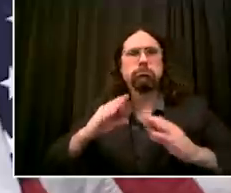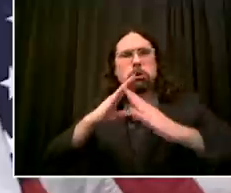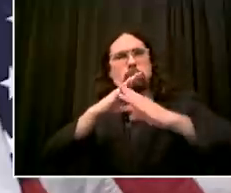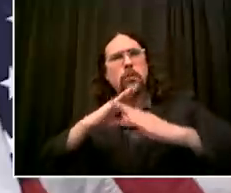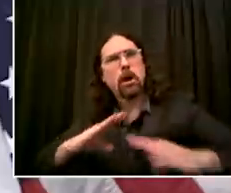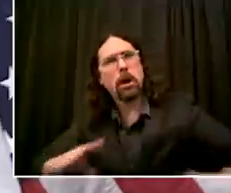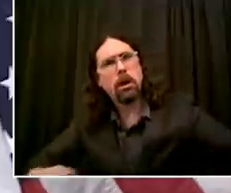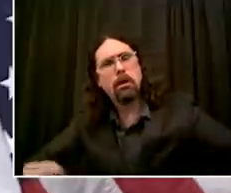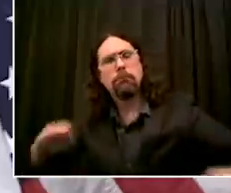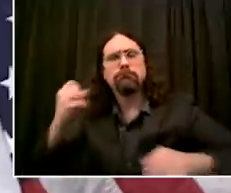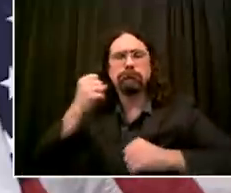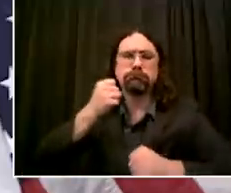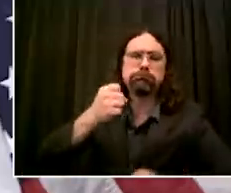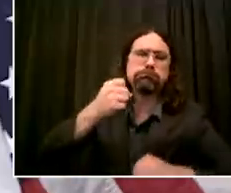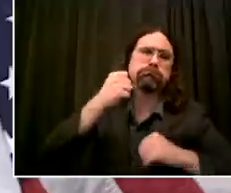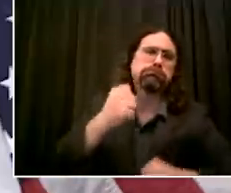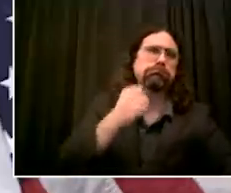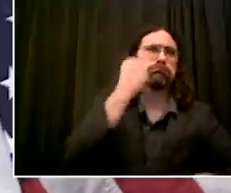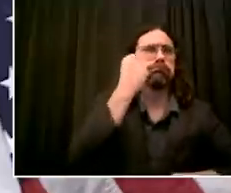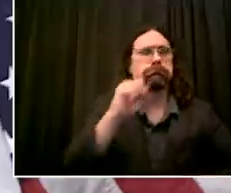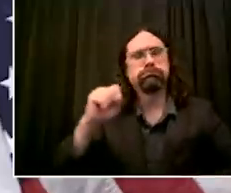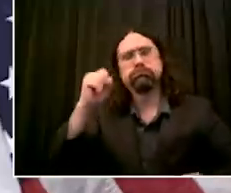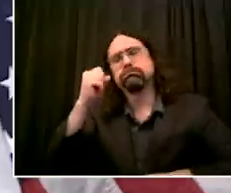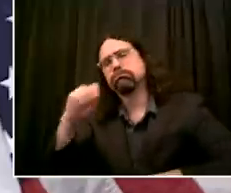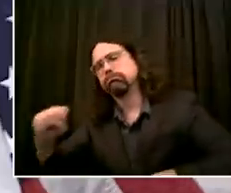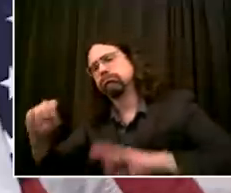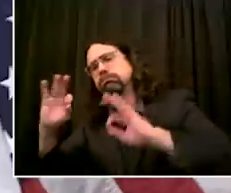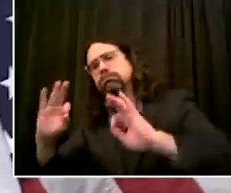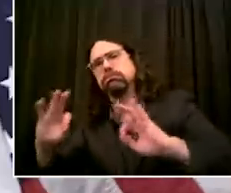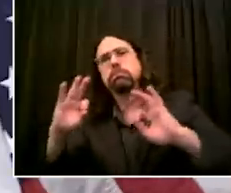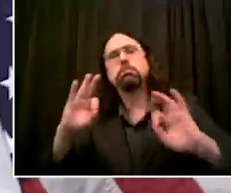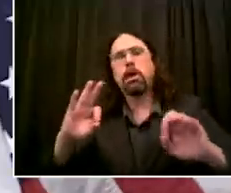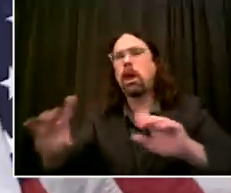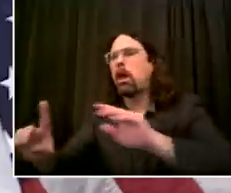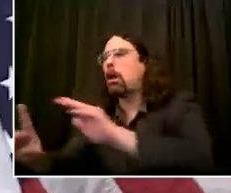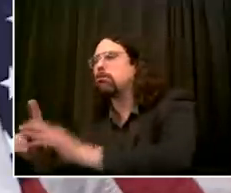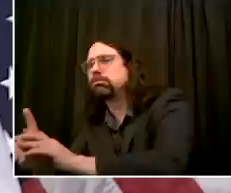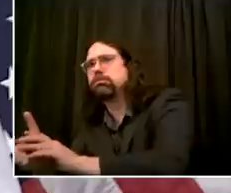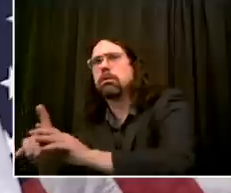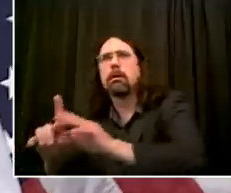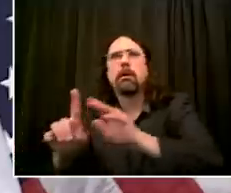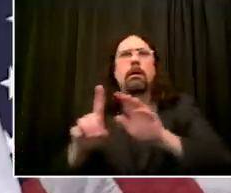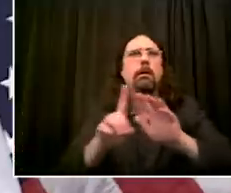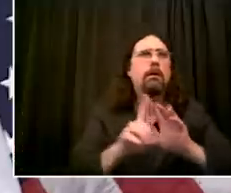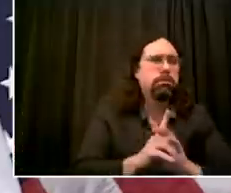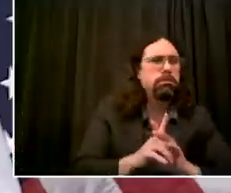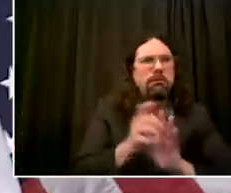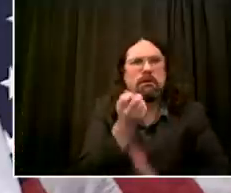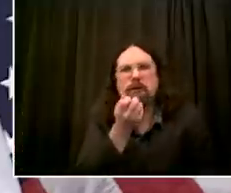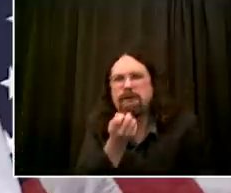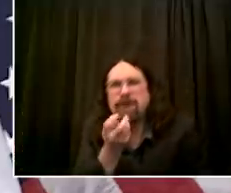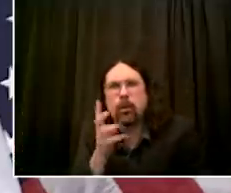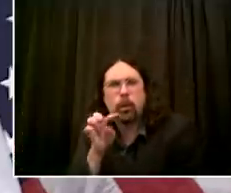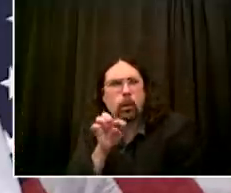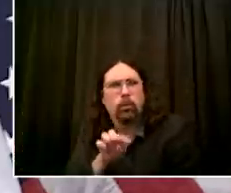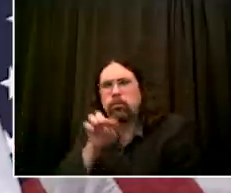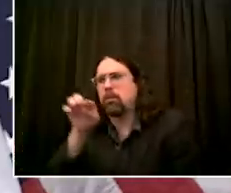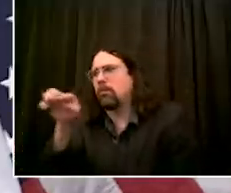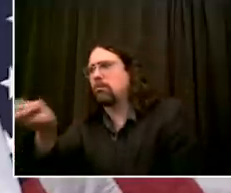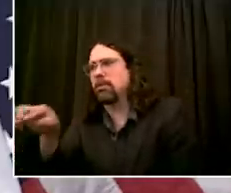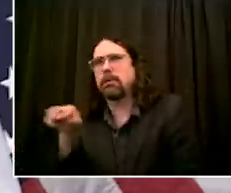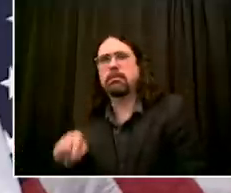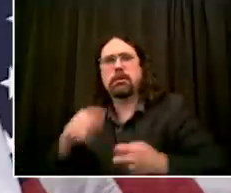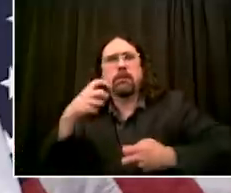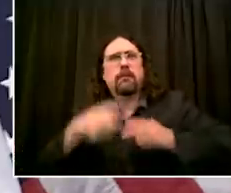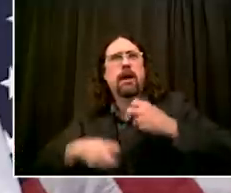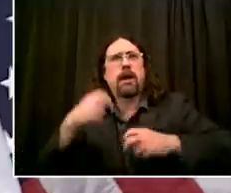violent around the protest, but that was rare. We saw some acts in different boroughs of people attempting to